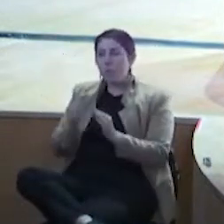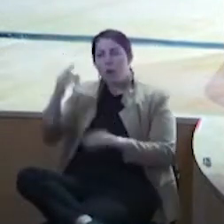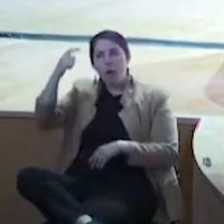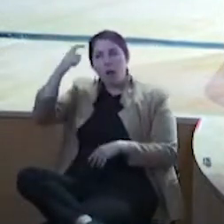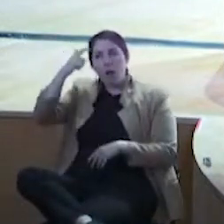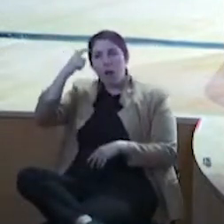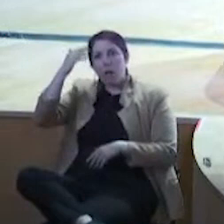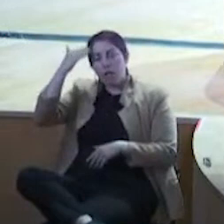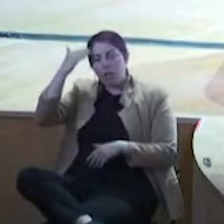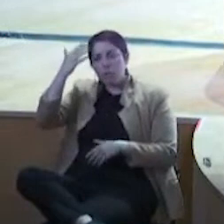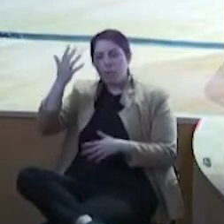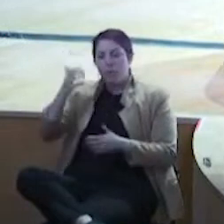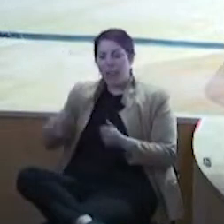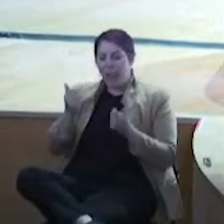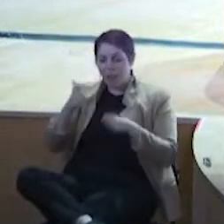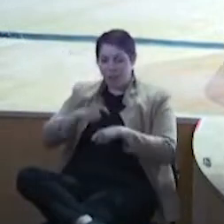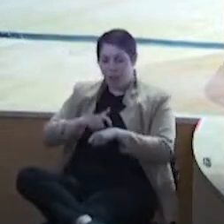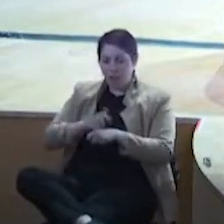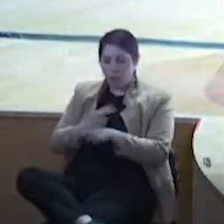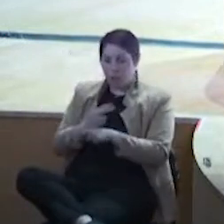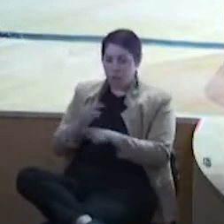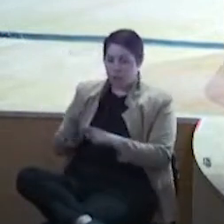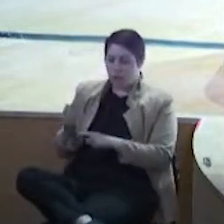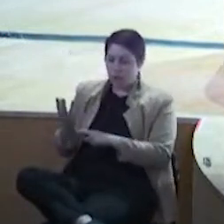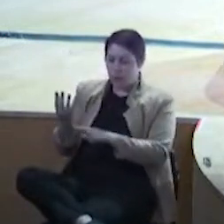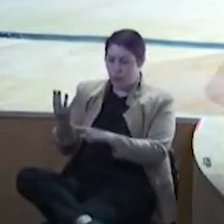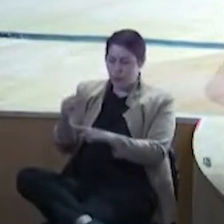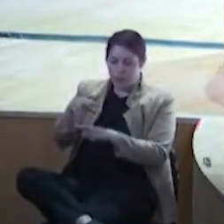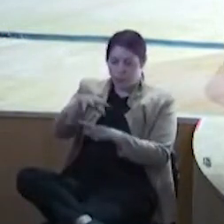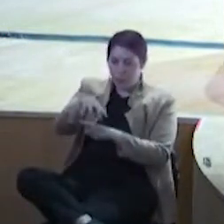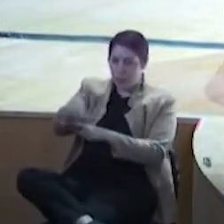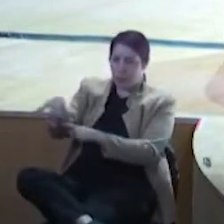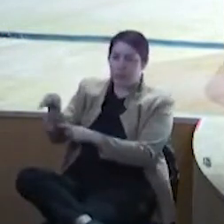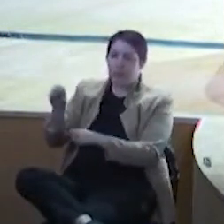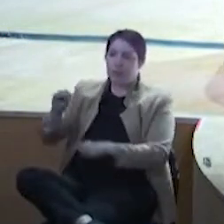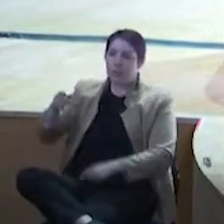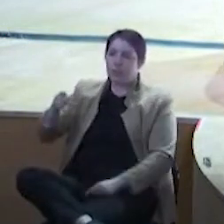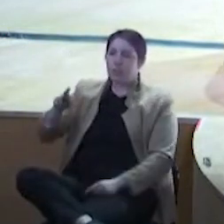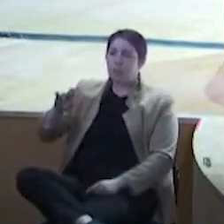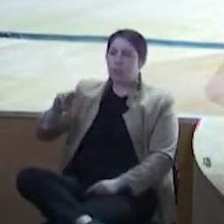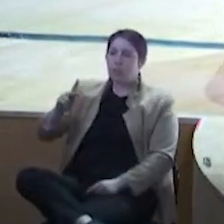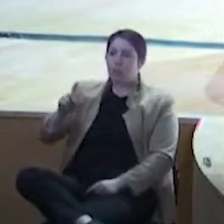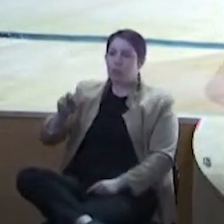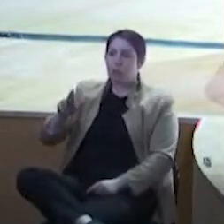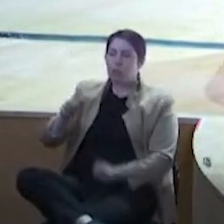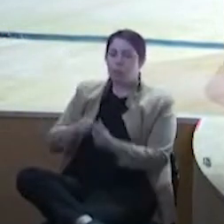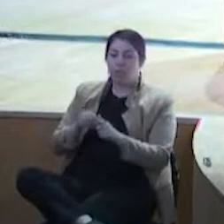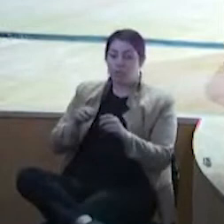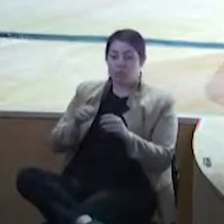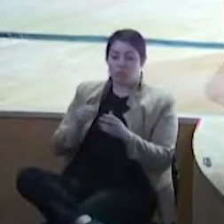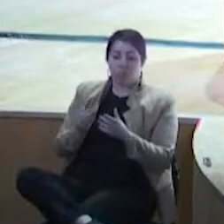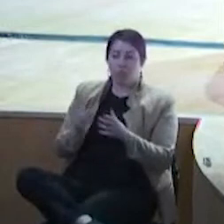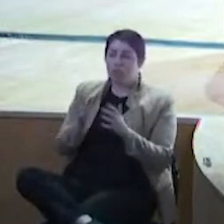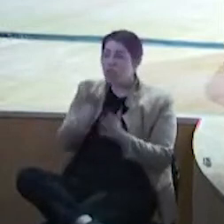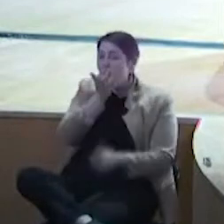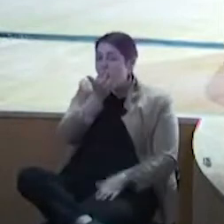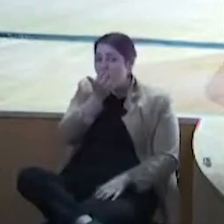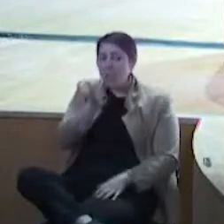sprinklers, whether that's being cognizant of your own water waste.